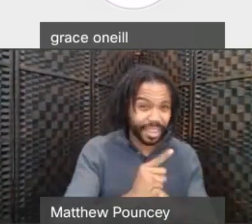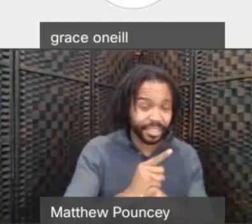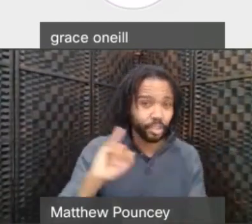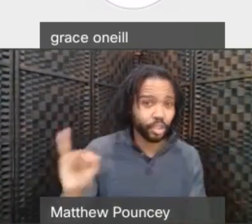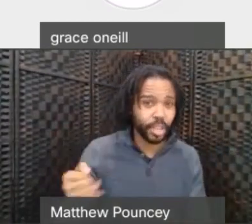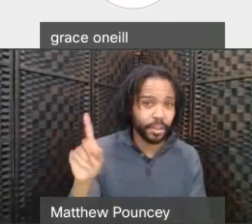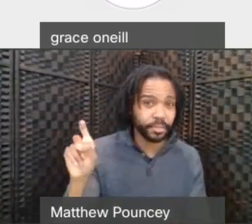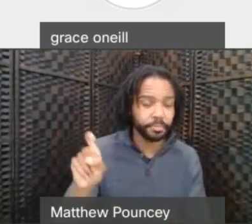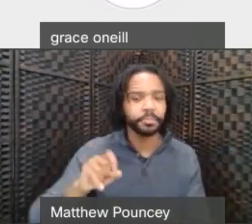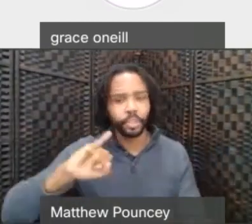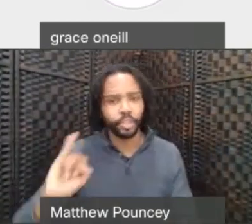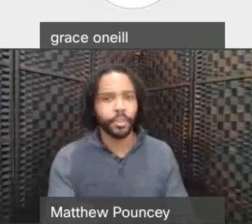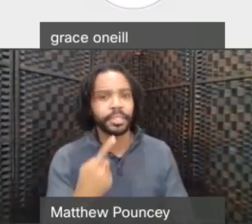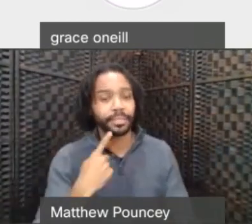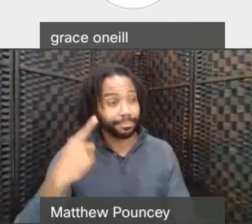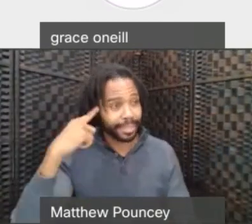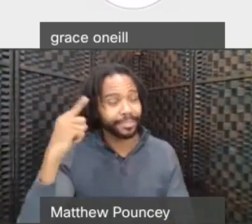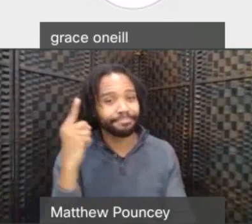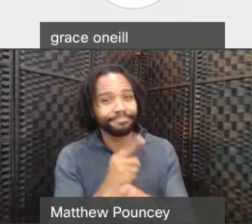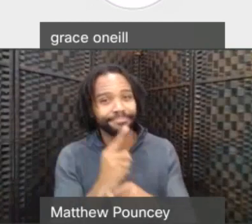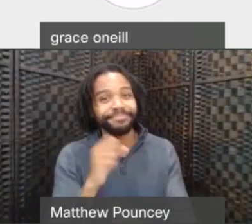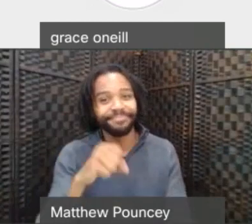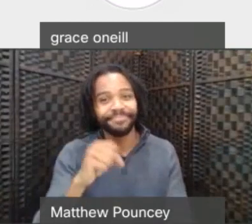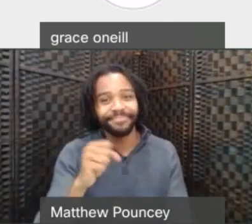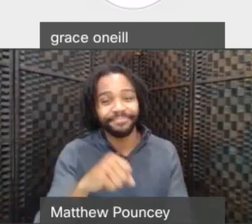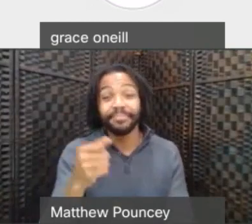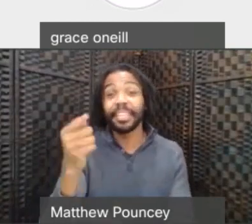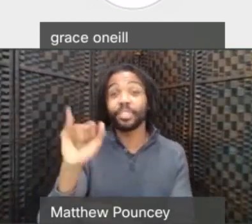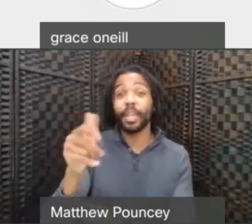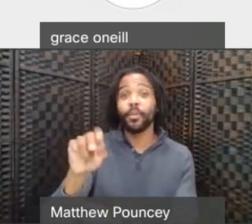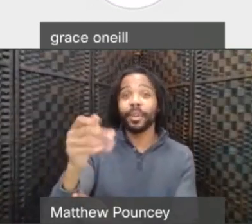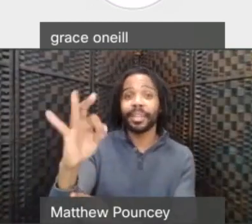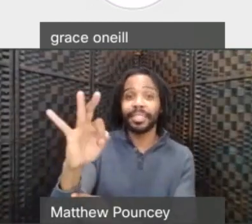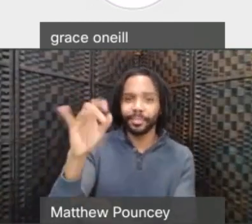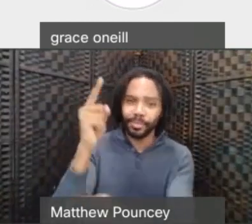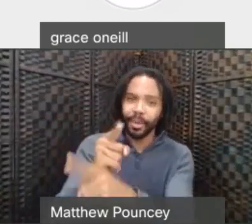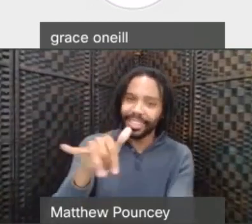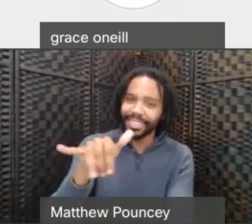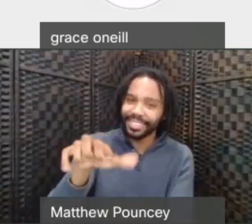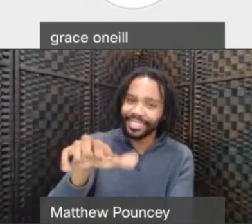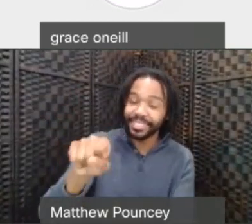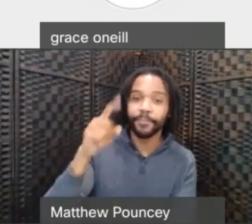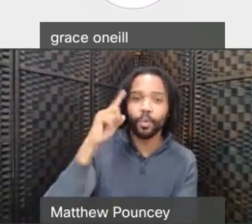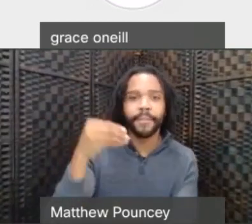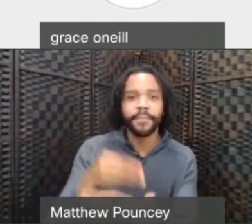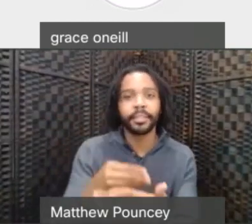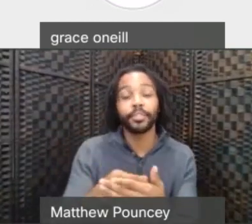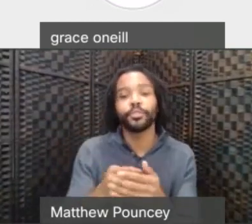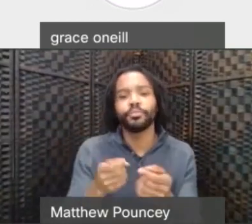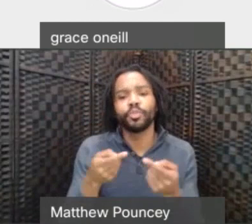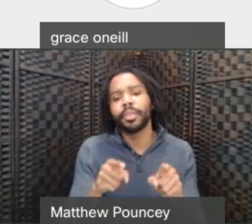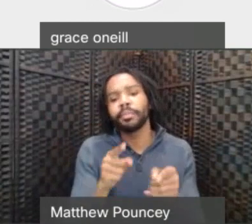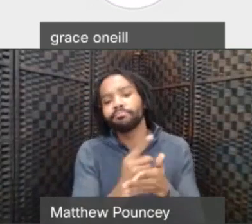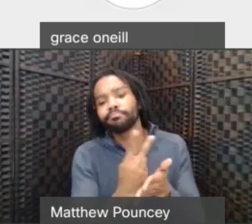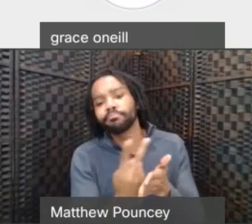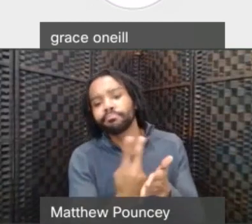Sounds very reasonable, Andy. 19th, yes, on the funds during the next couple of weeks. That